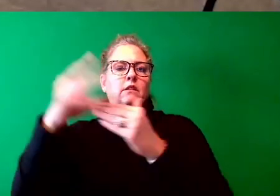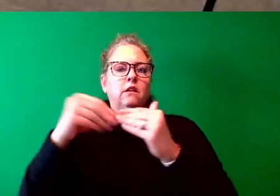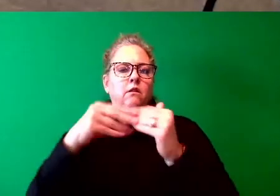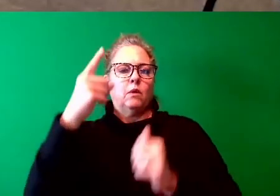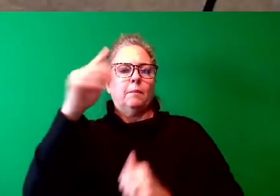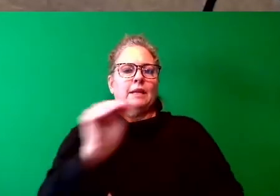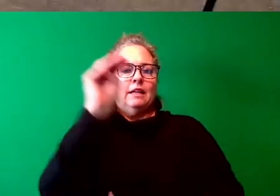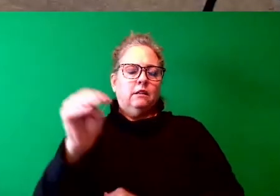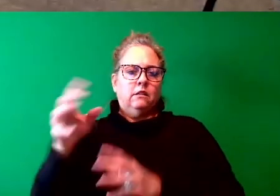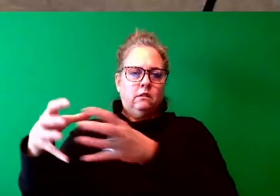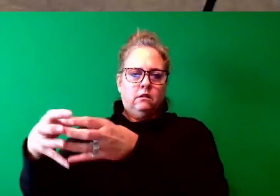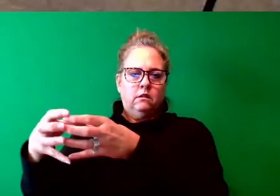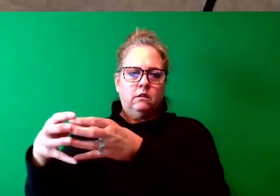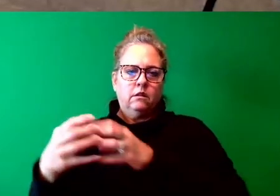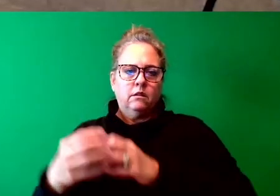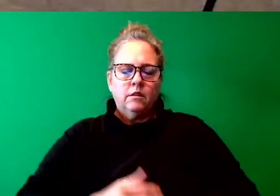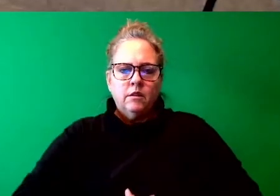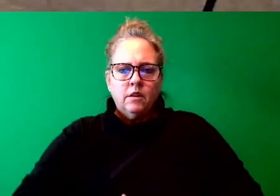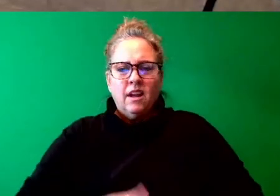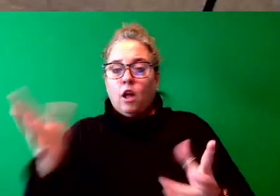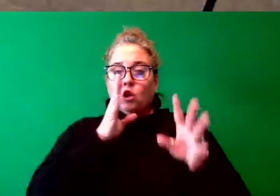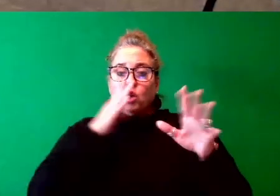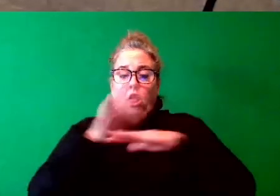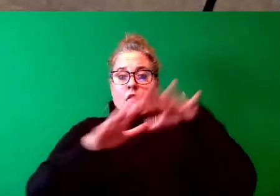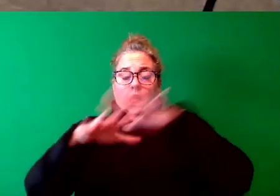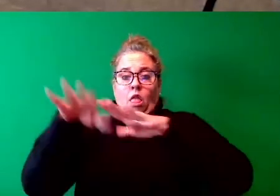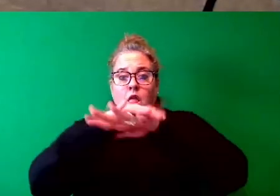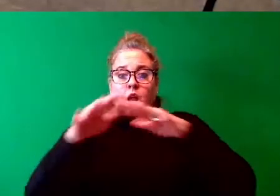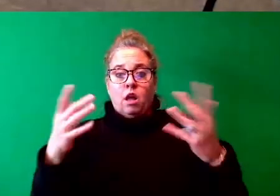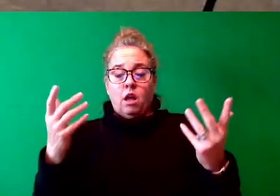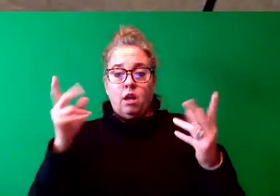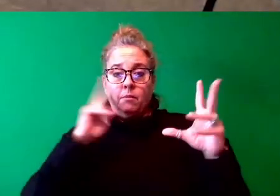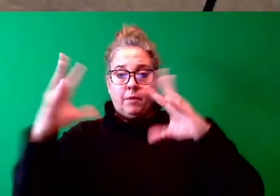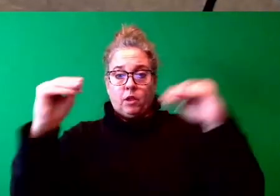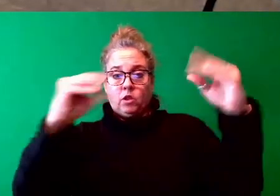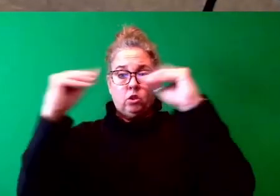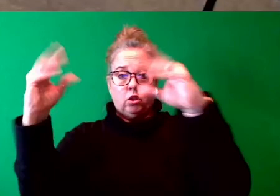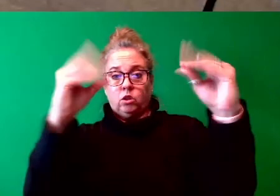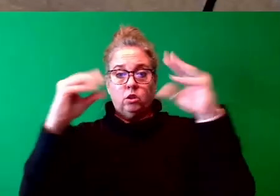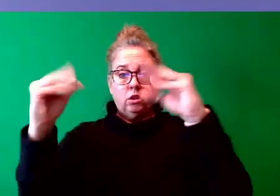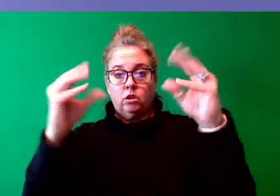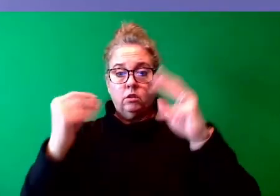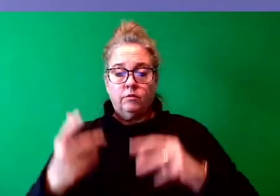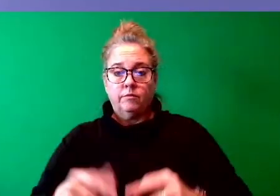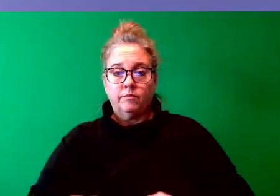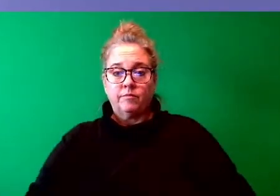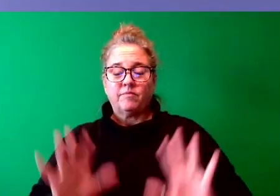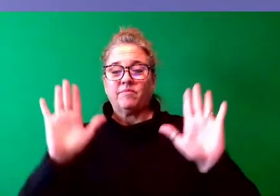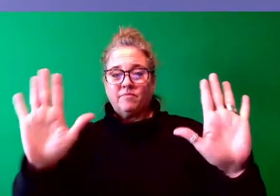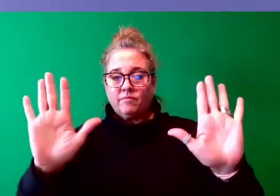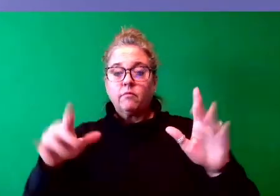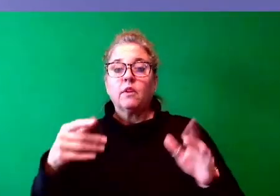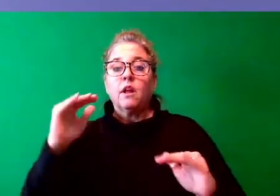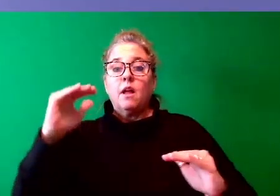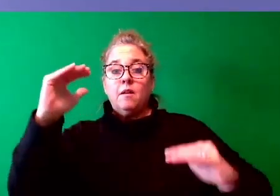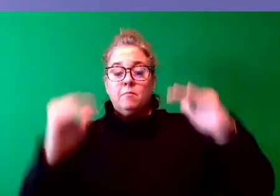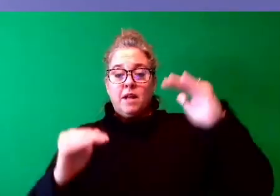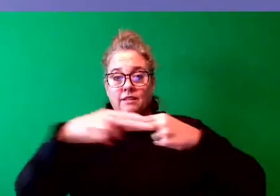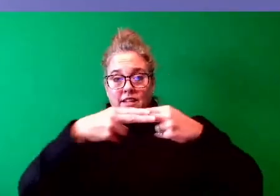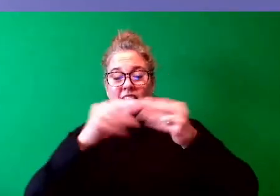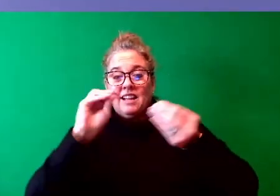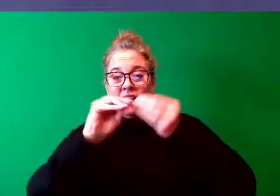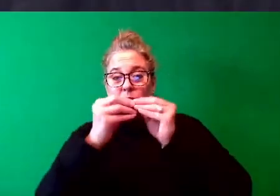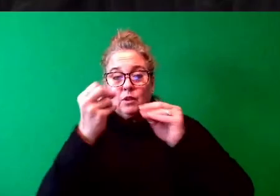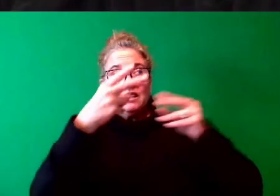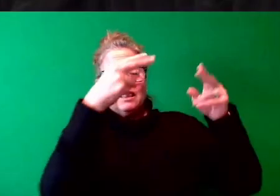What's that, Slide 12. The fund balance slide. I believe that is slide 12. And the overall plan